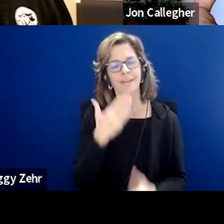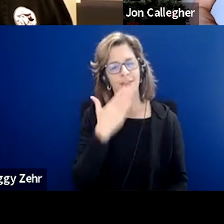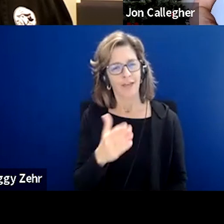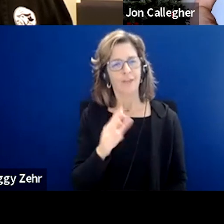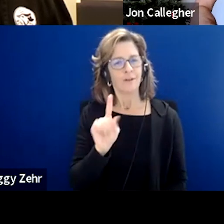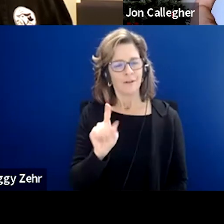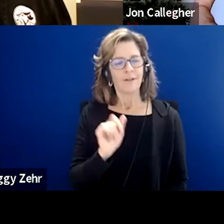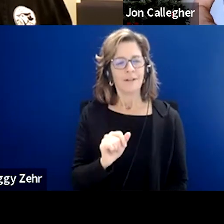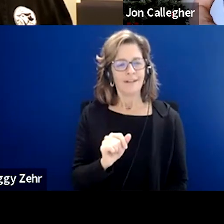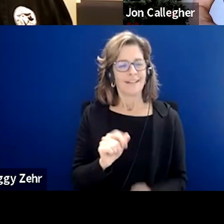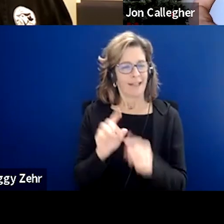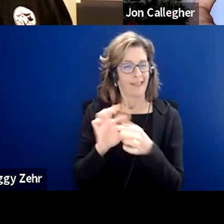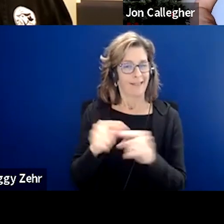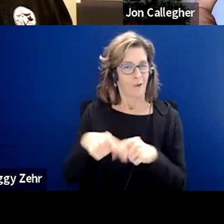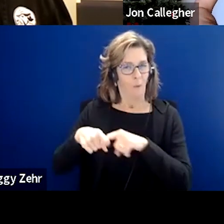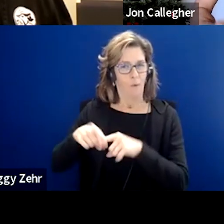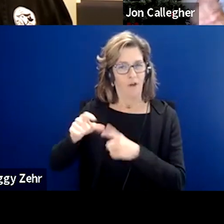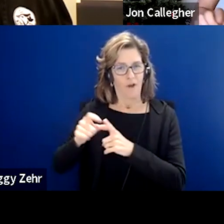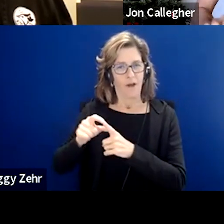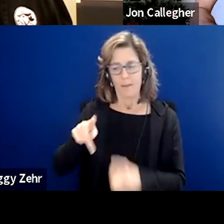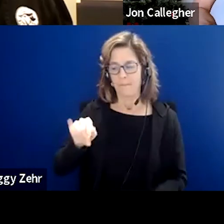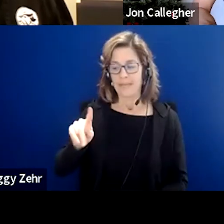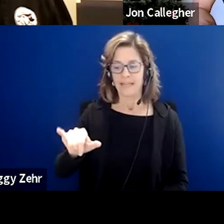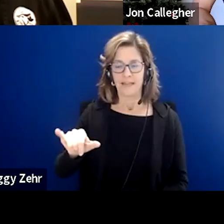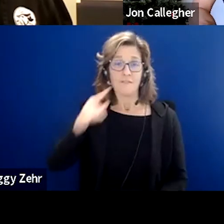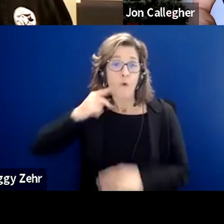this temporary pity, the social